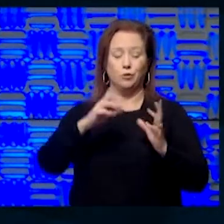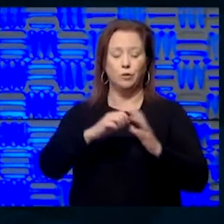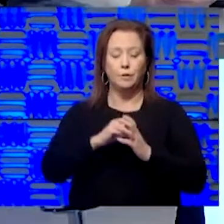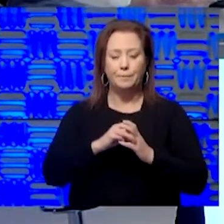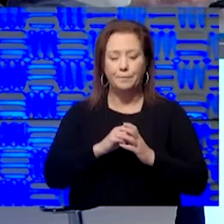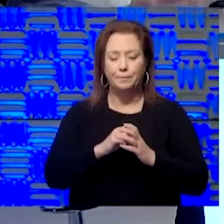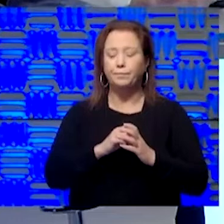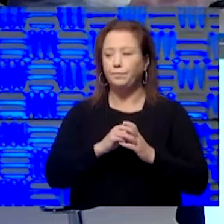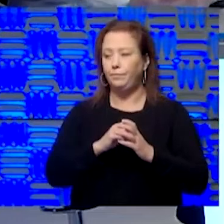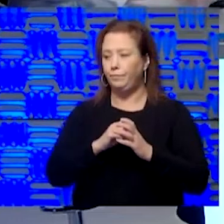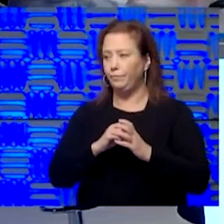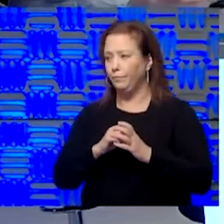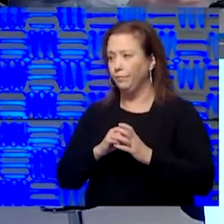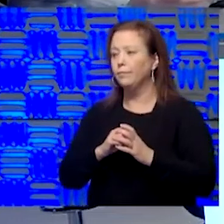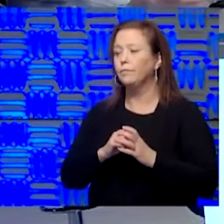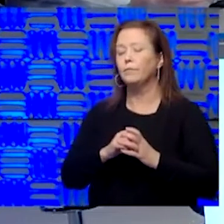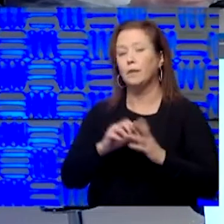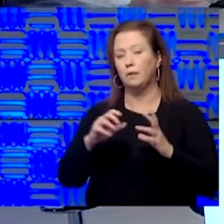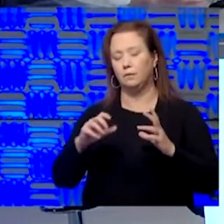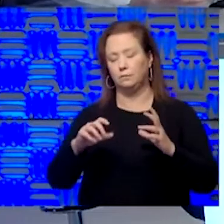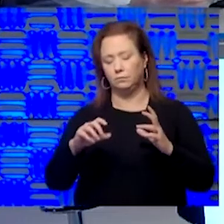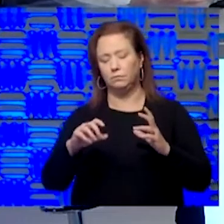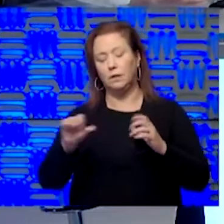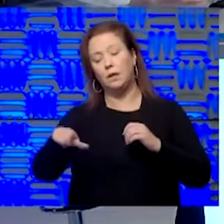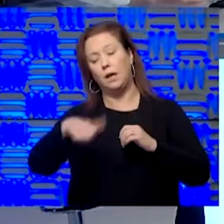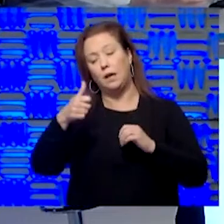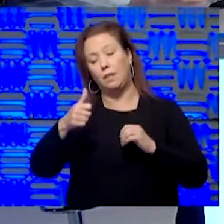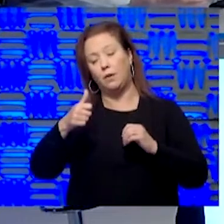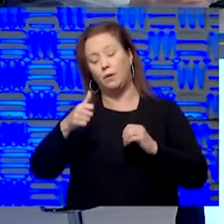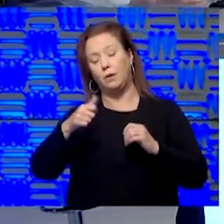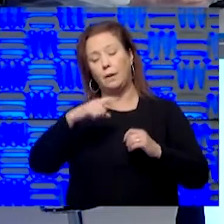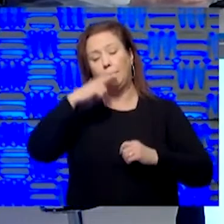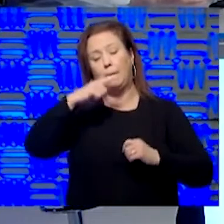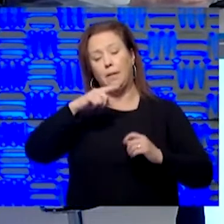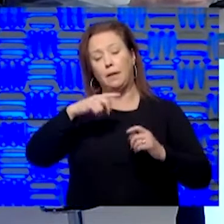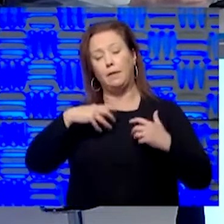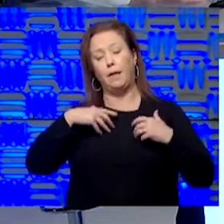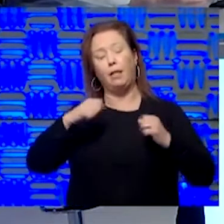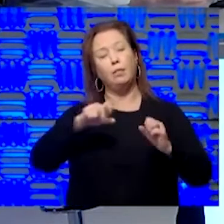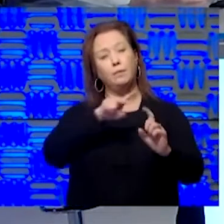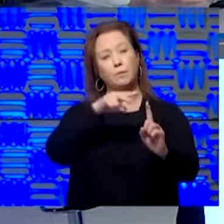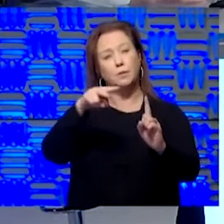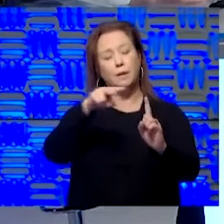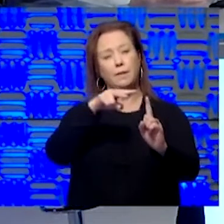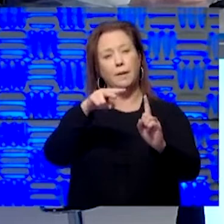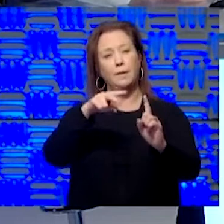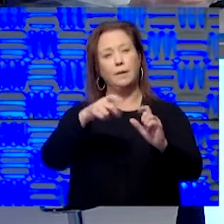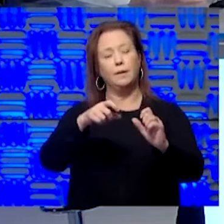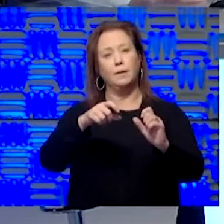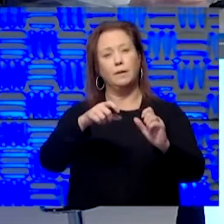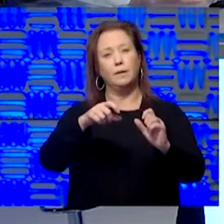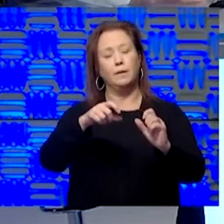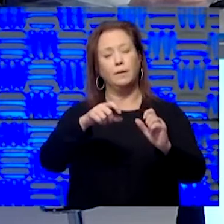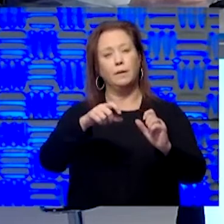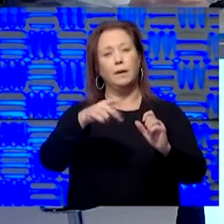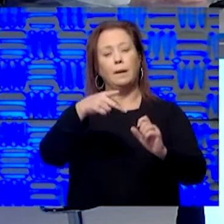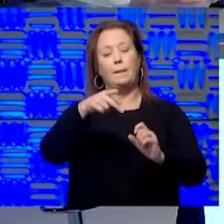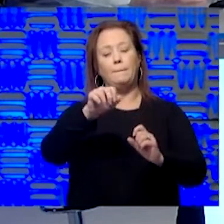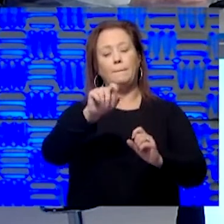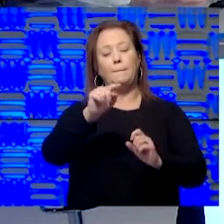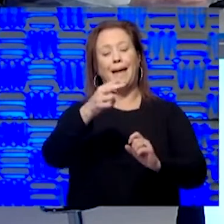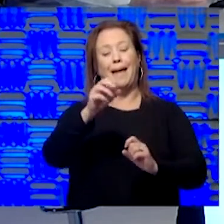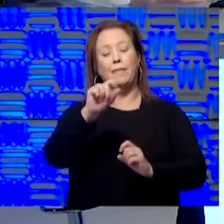And one of the interesting points, just from a public health perspective, a respirable